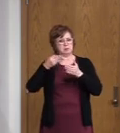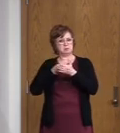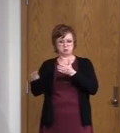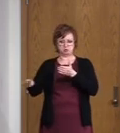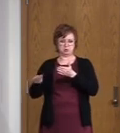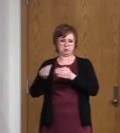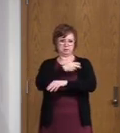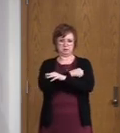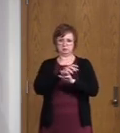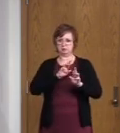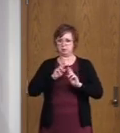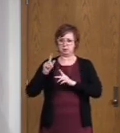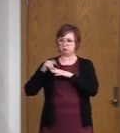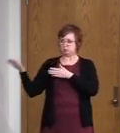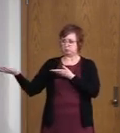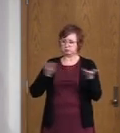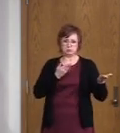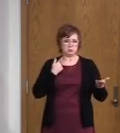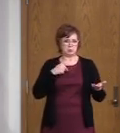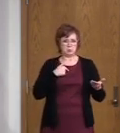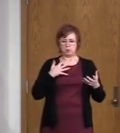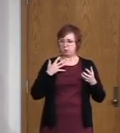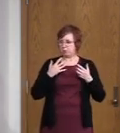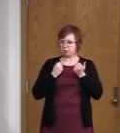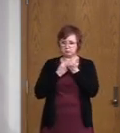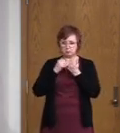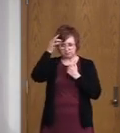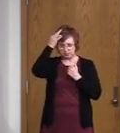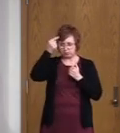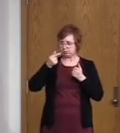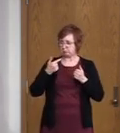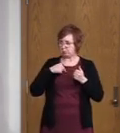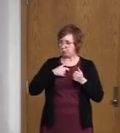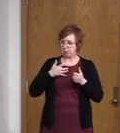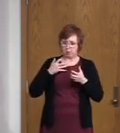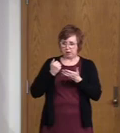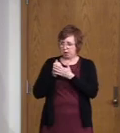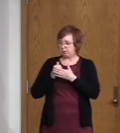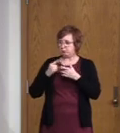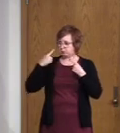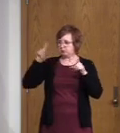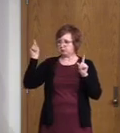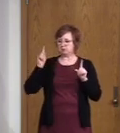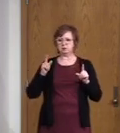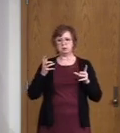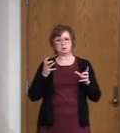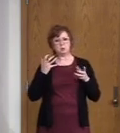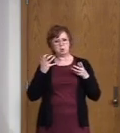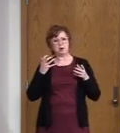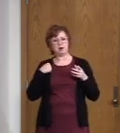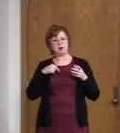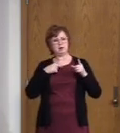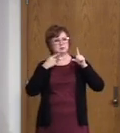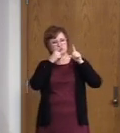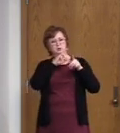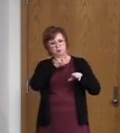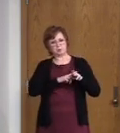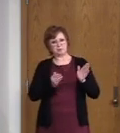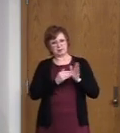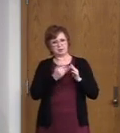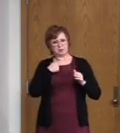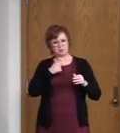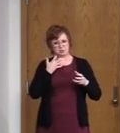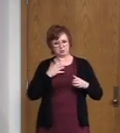and get them to us. We want to support them in that, because it gets us back to normal.